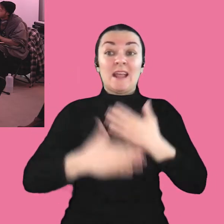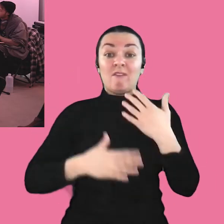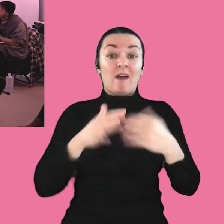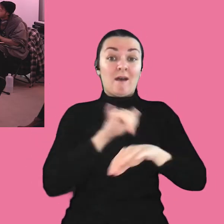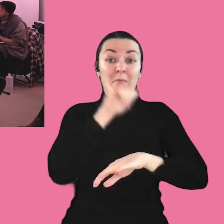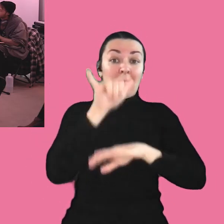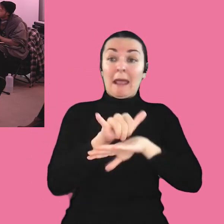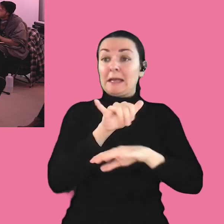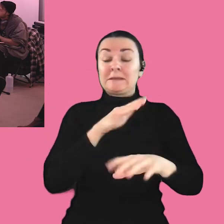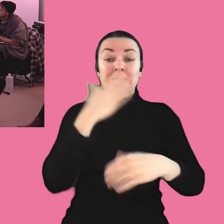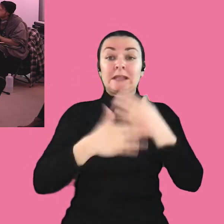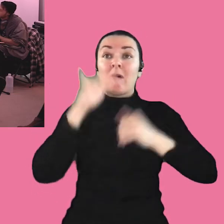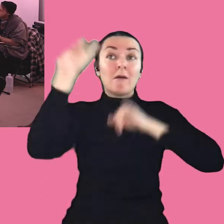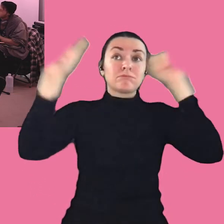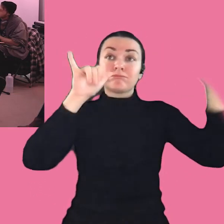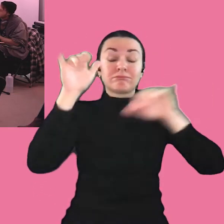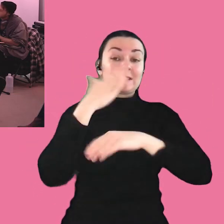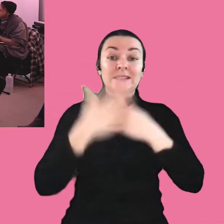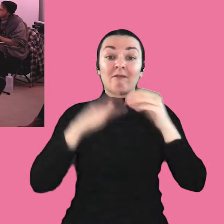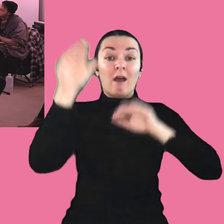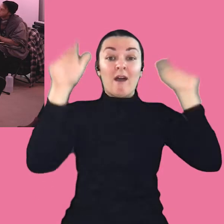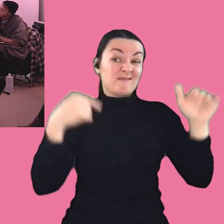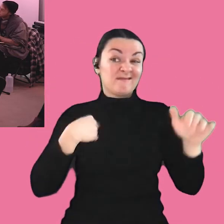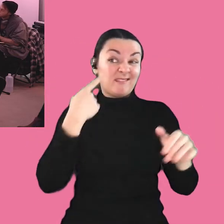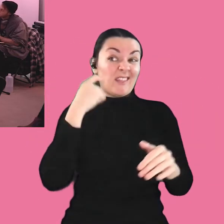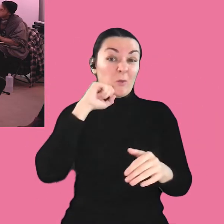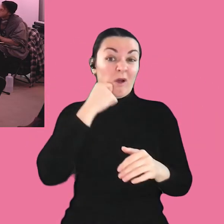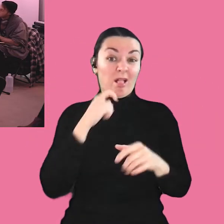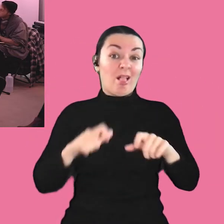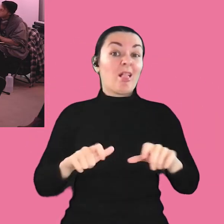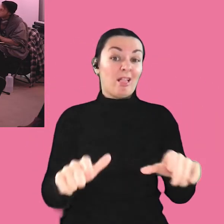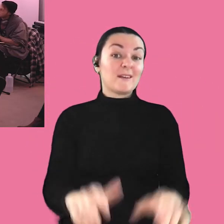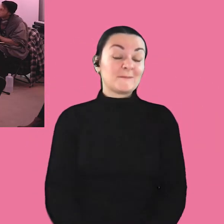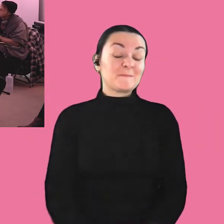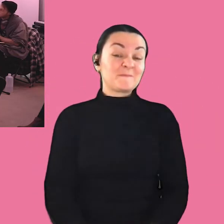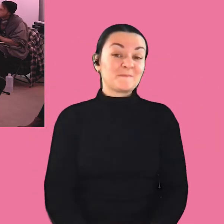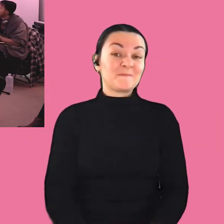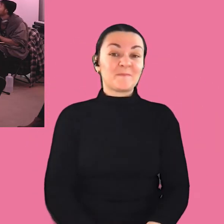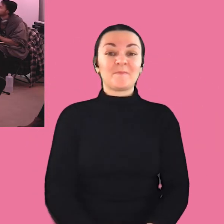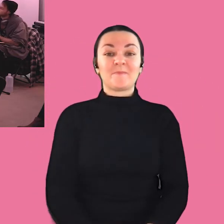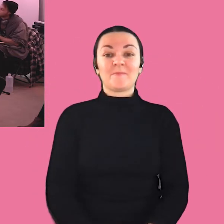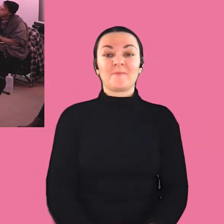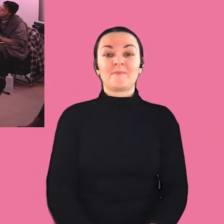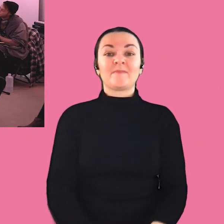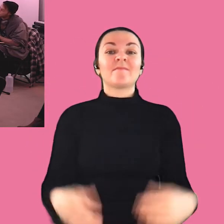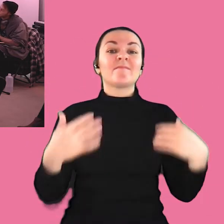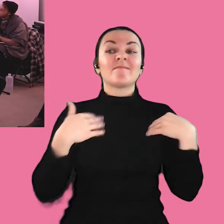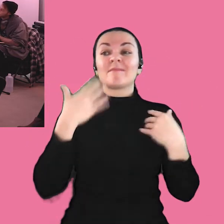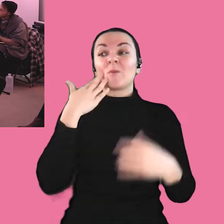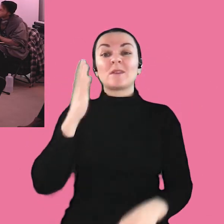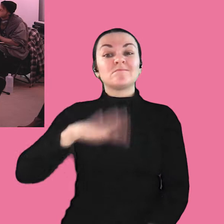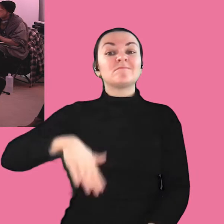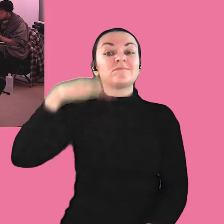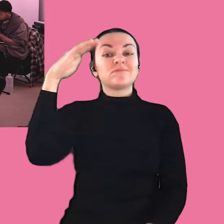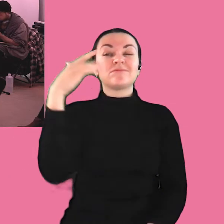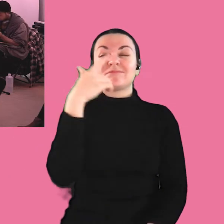couldn't afford coal. And I kind of had this upbringing, really being aware of the fact that I was working class and that this whole world